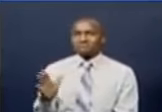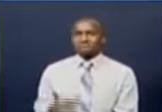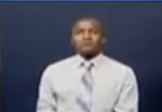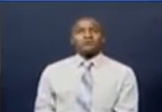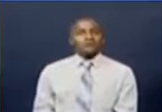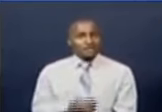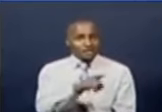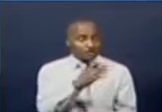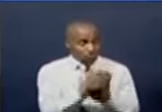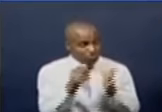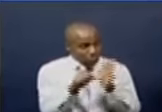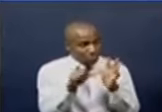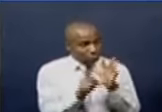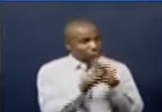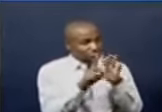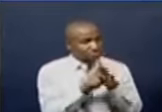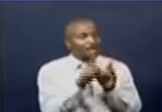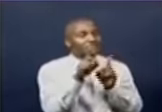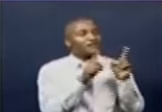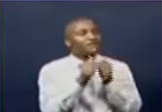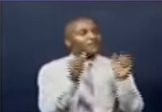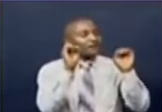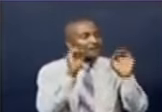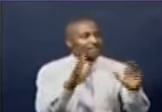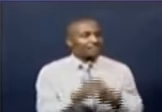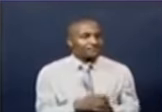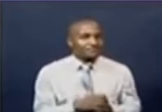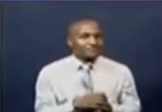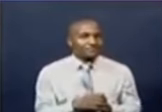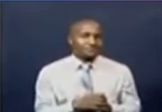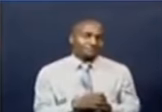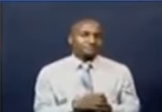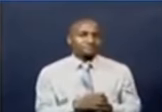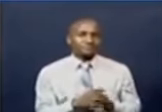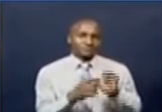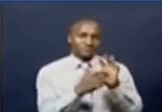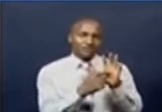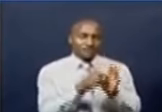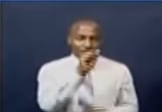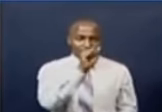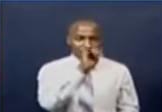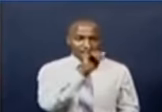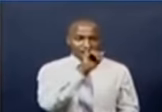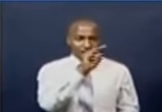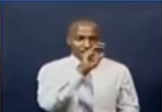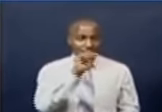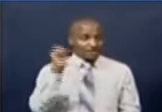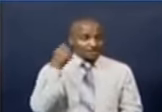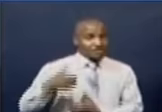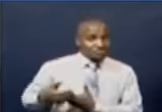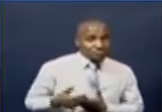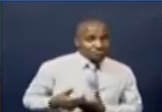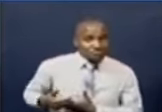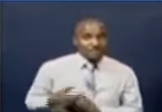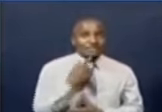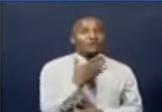of the problems you saw. Coordinated travel, some like Ayimba of the Kenya Rugby Sevens team said they wanted